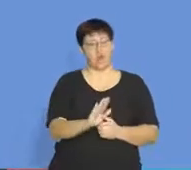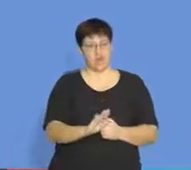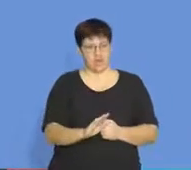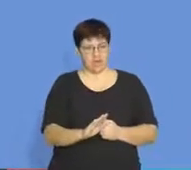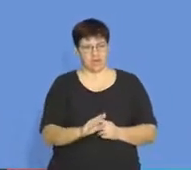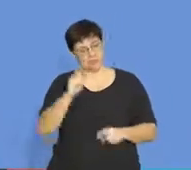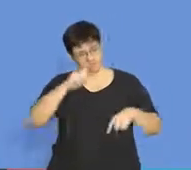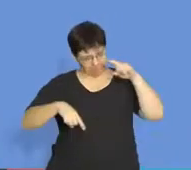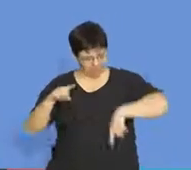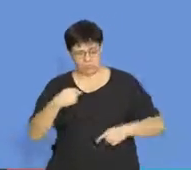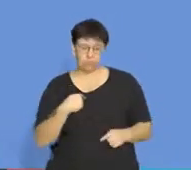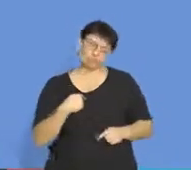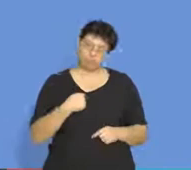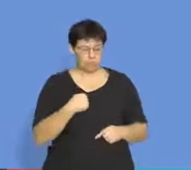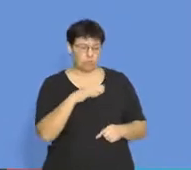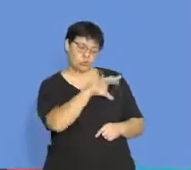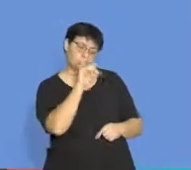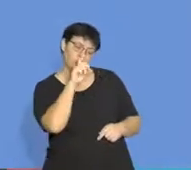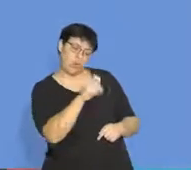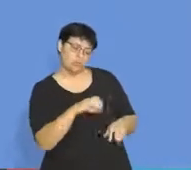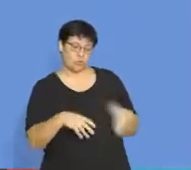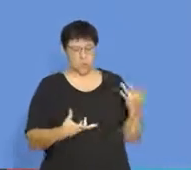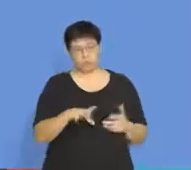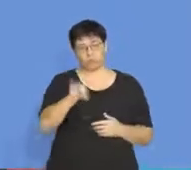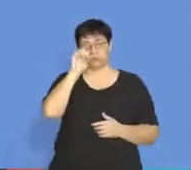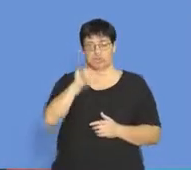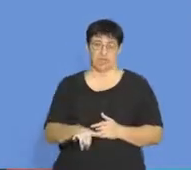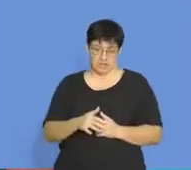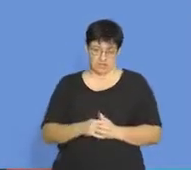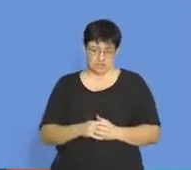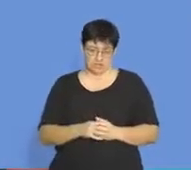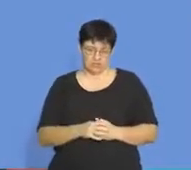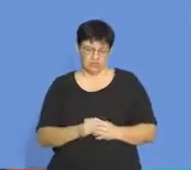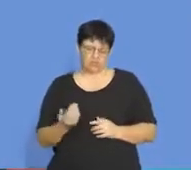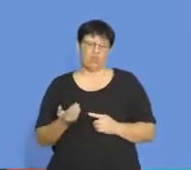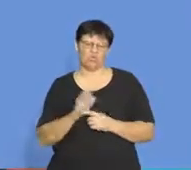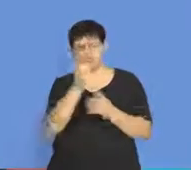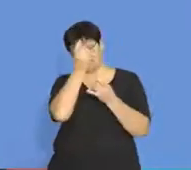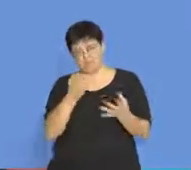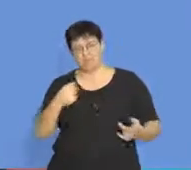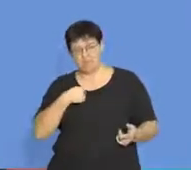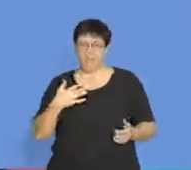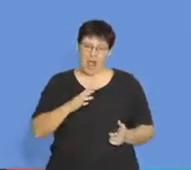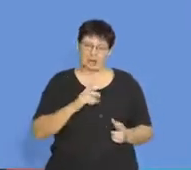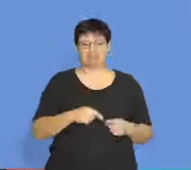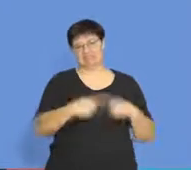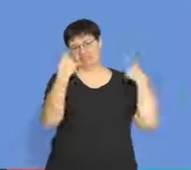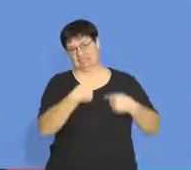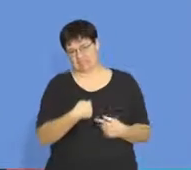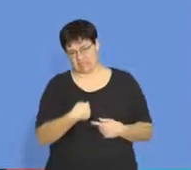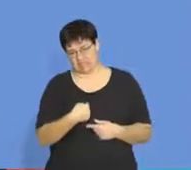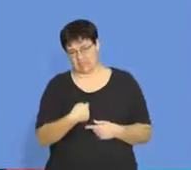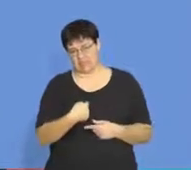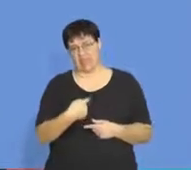is just the variable that you can solve at the time. But with me, you saw, I just wanted to spice things up.